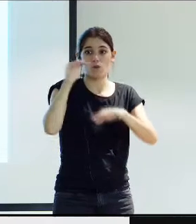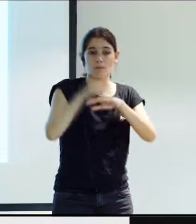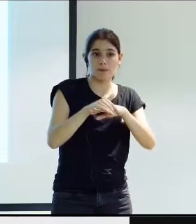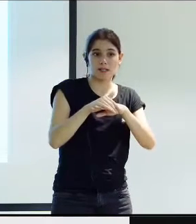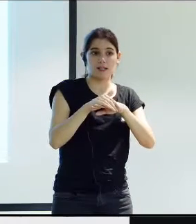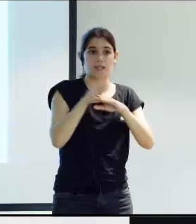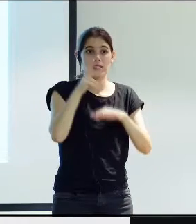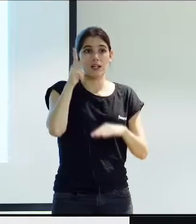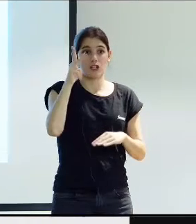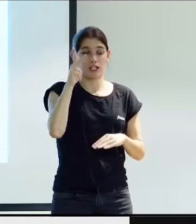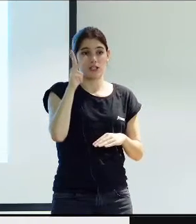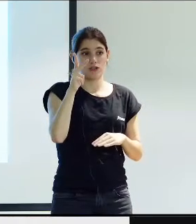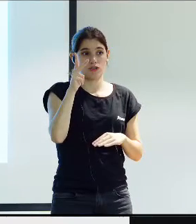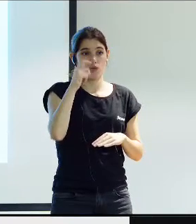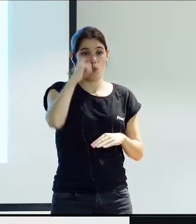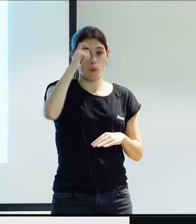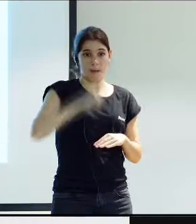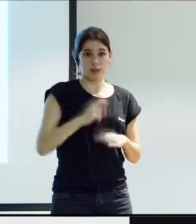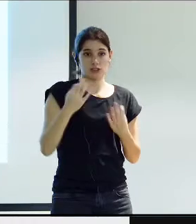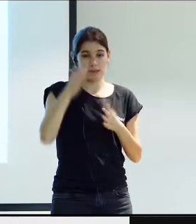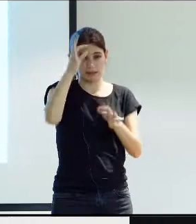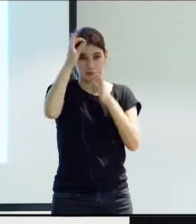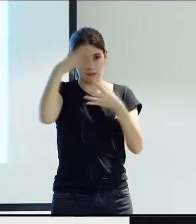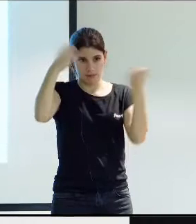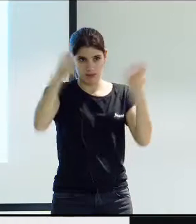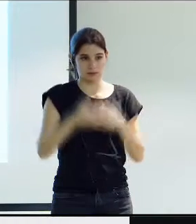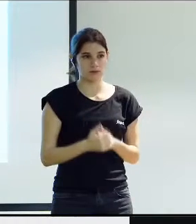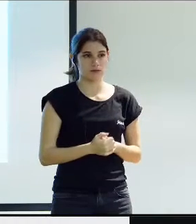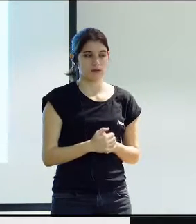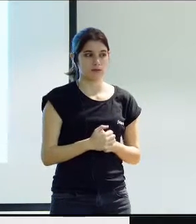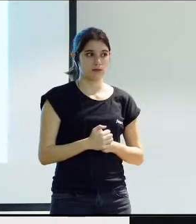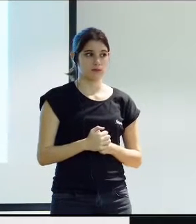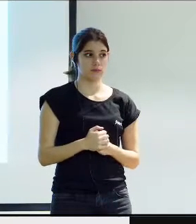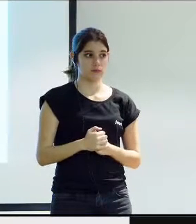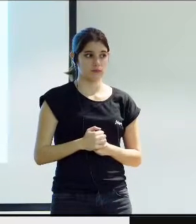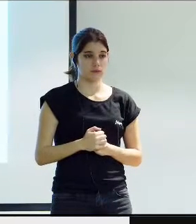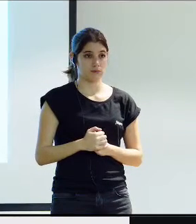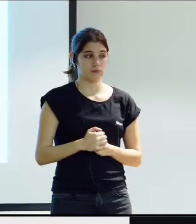You will also find whenever you go into the